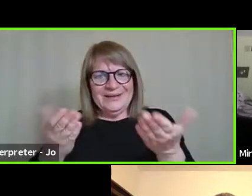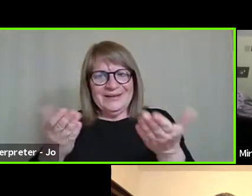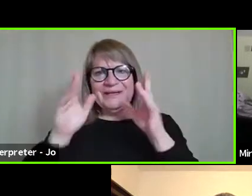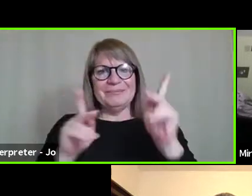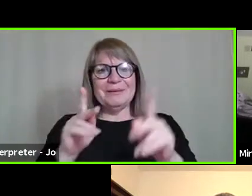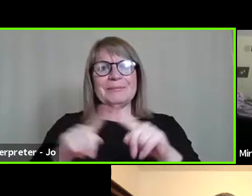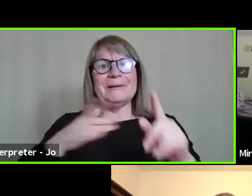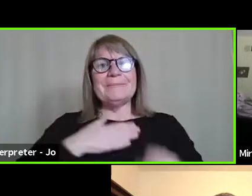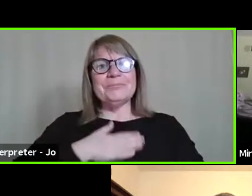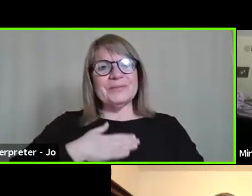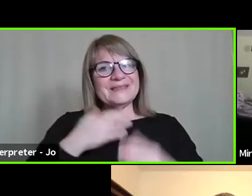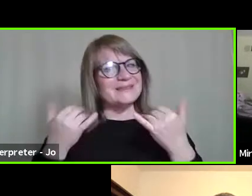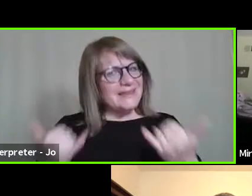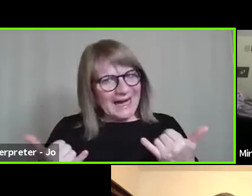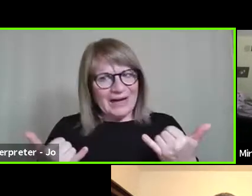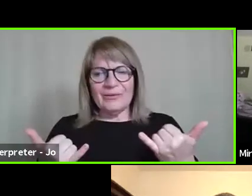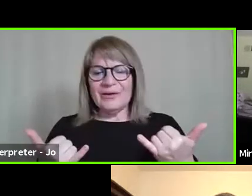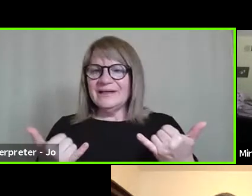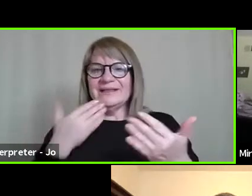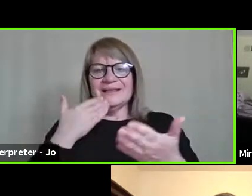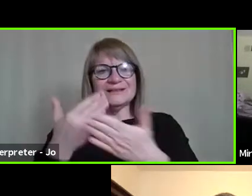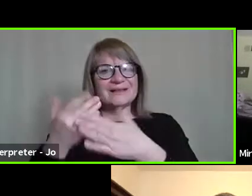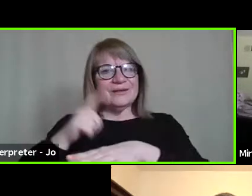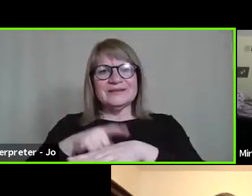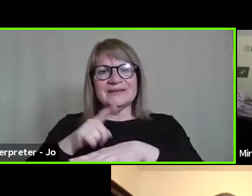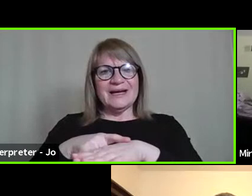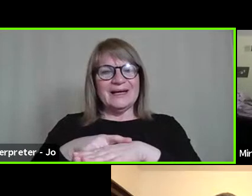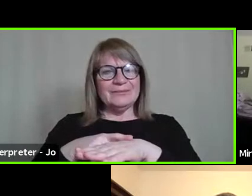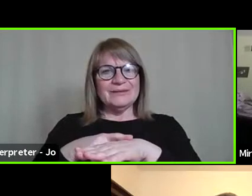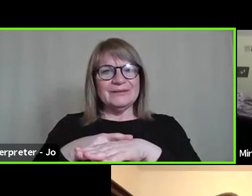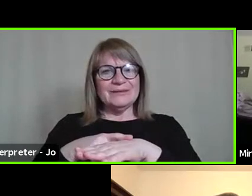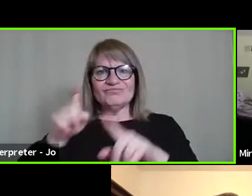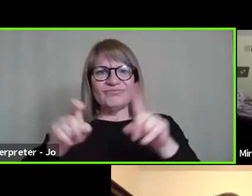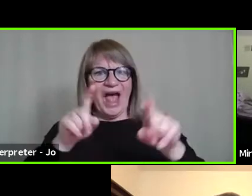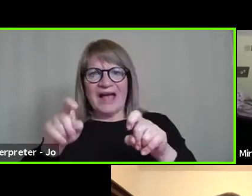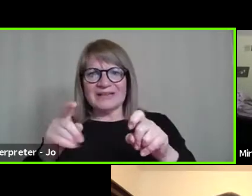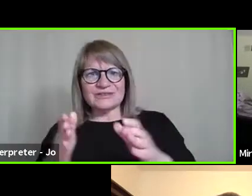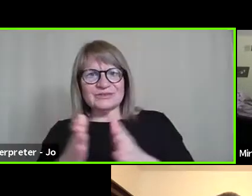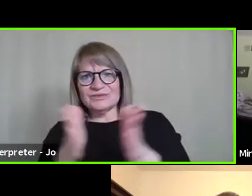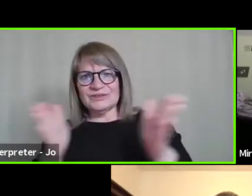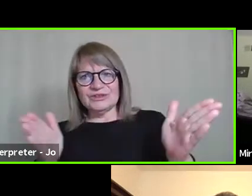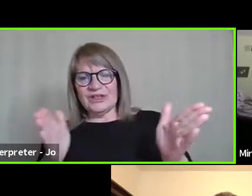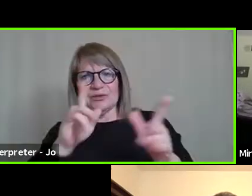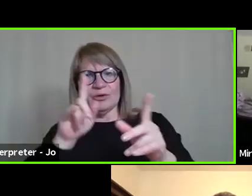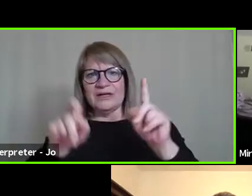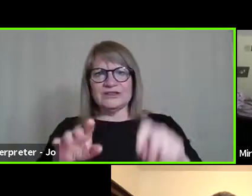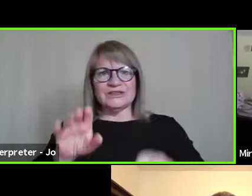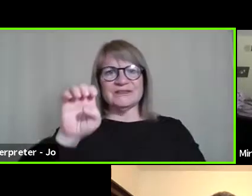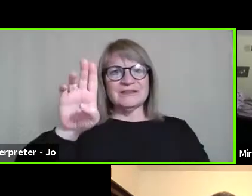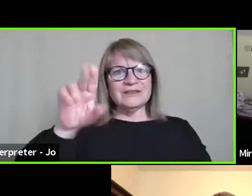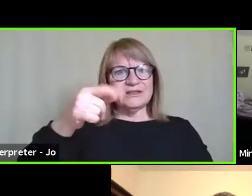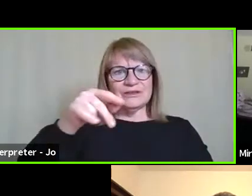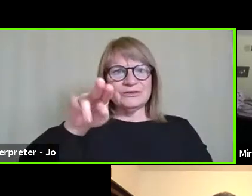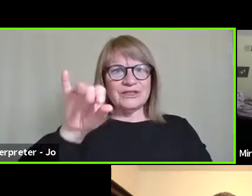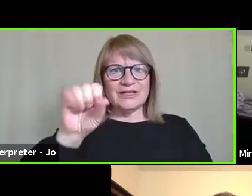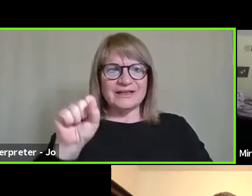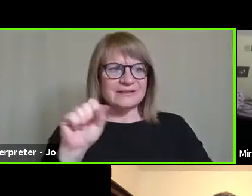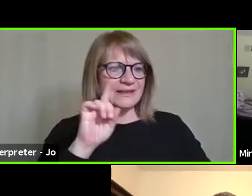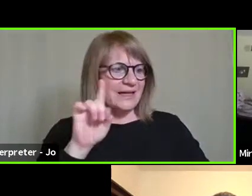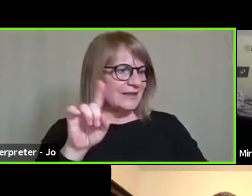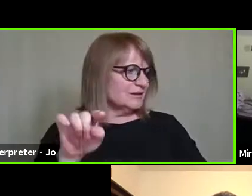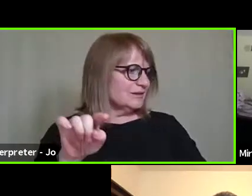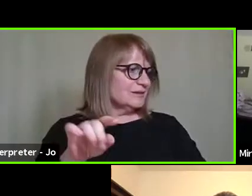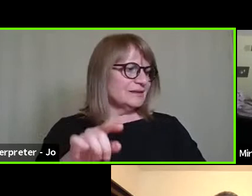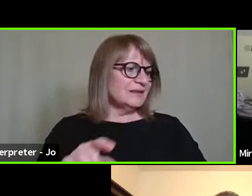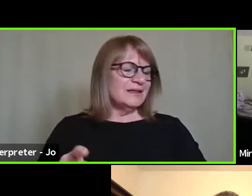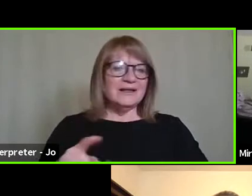please now is a good time to bring more general questions and answers to write them down and and we'll bring them